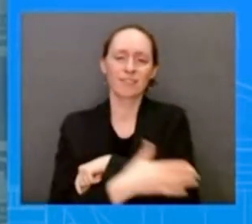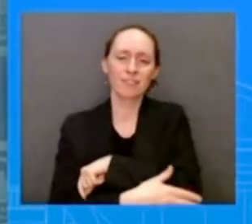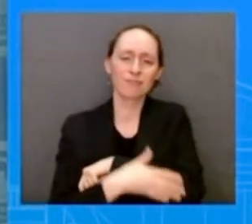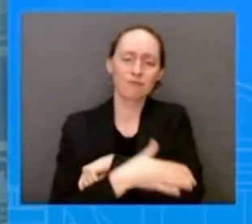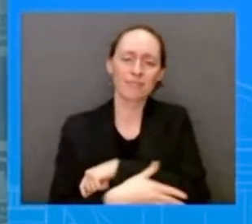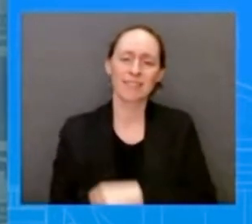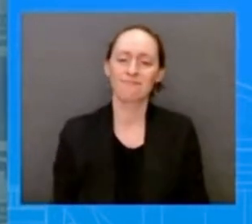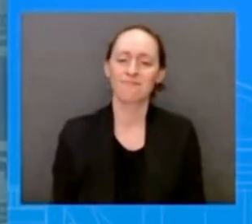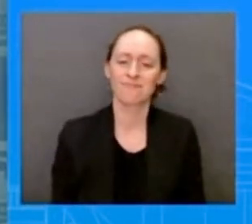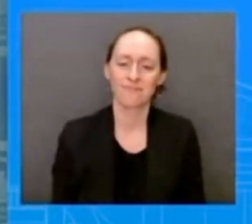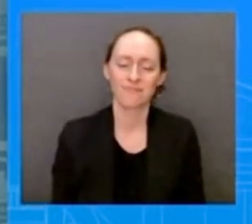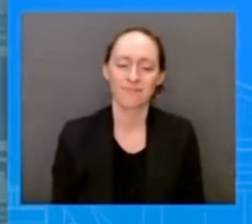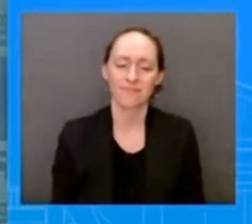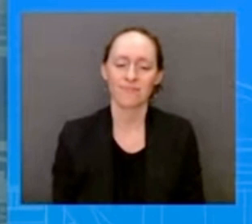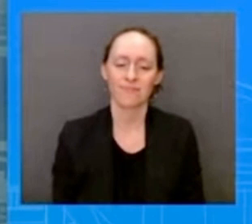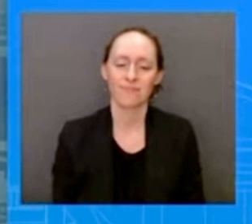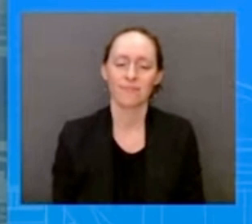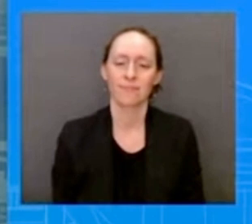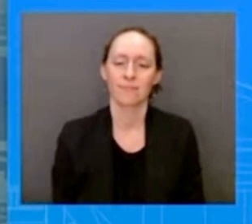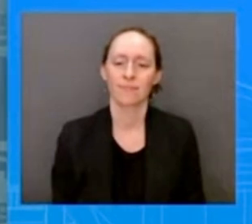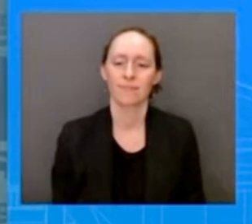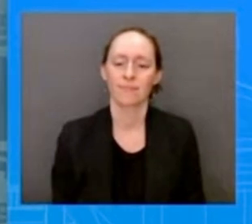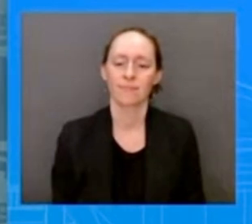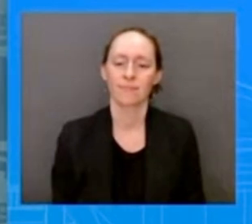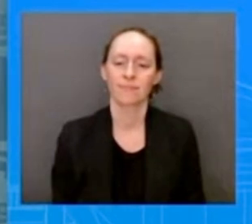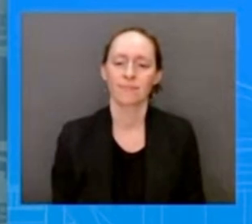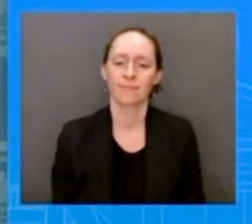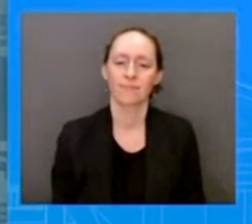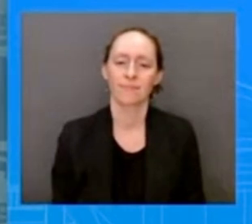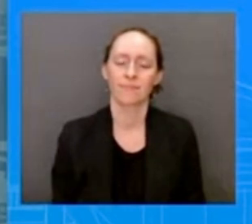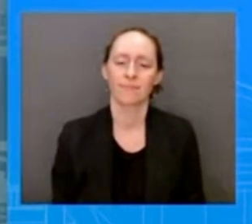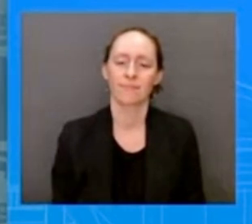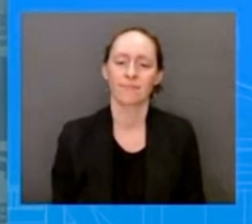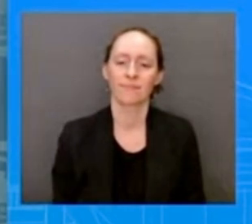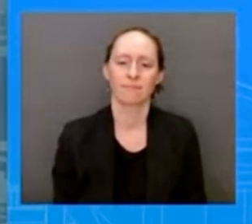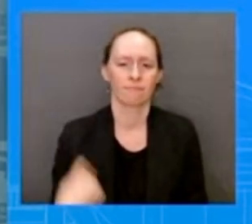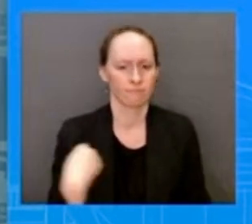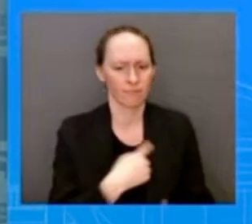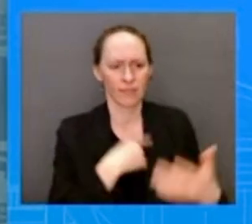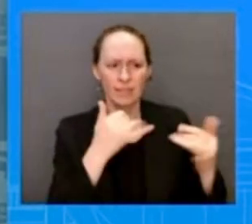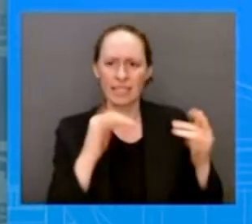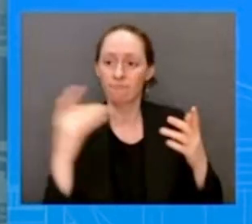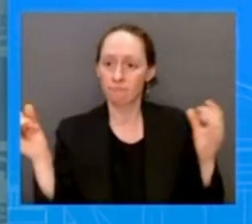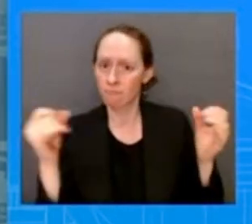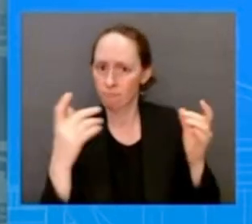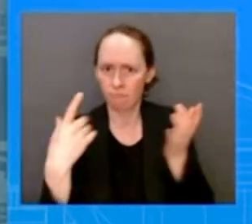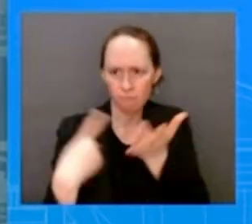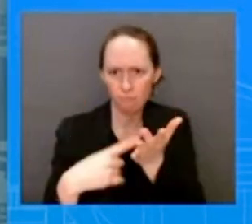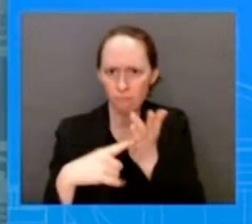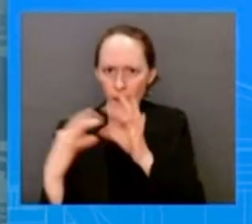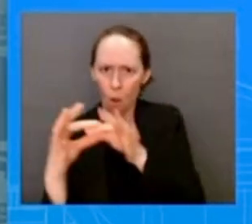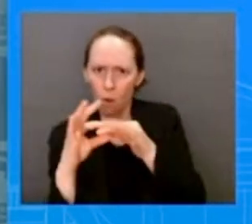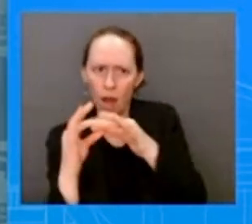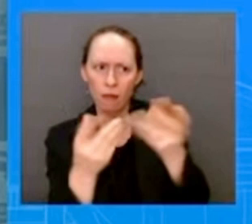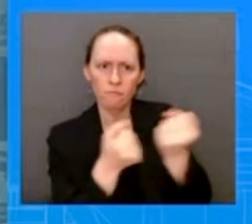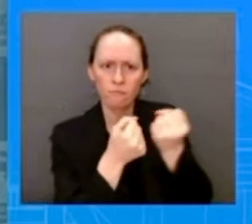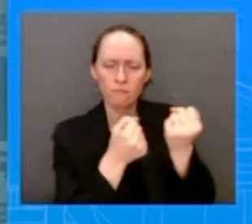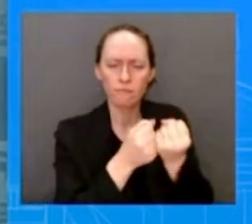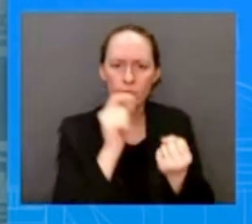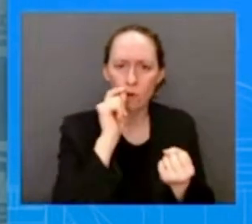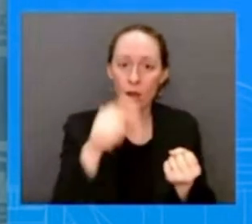closely coordinated our support to Ukraine throughout this conflict, including through joint announcements in January to provide infantry fighting vehicles and